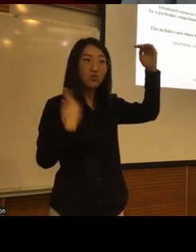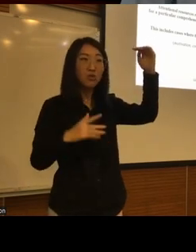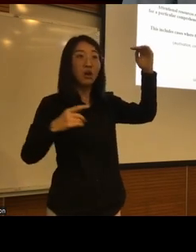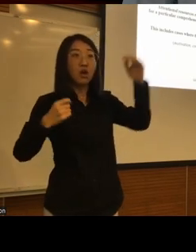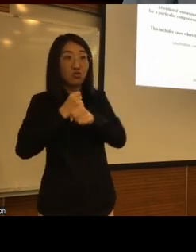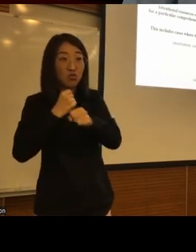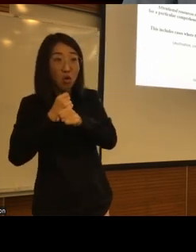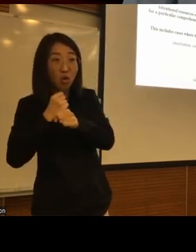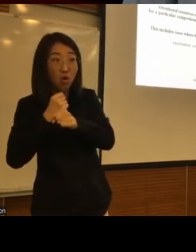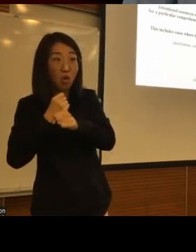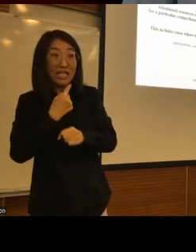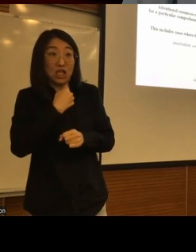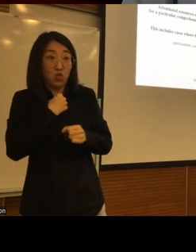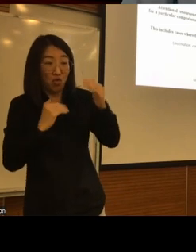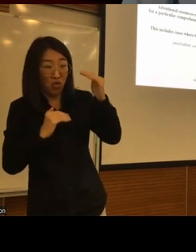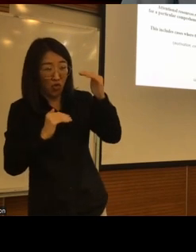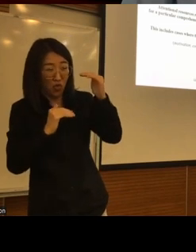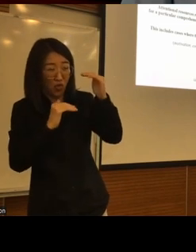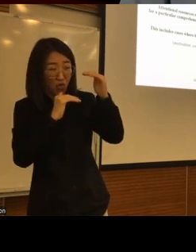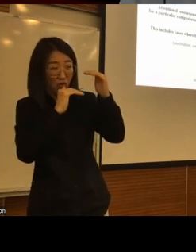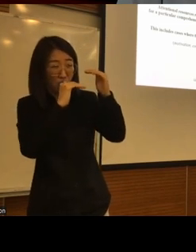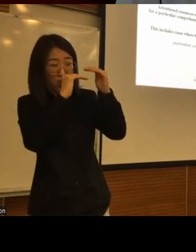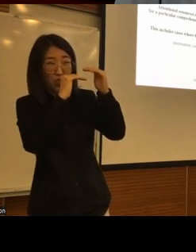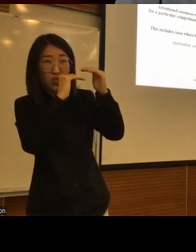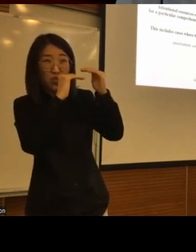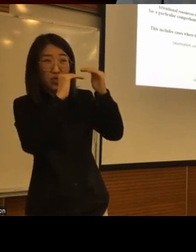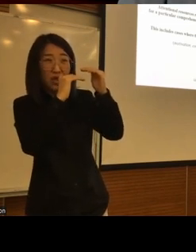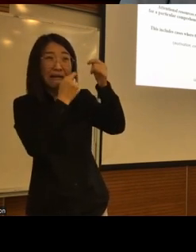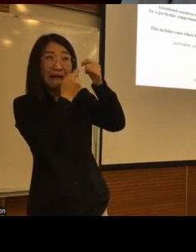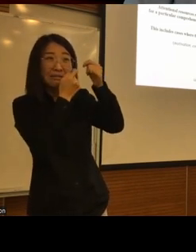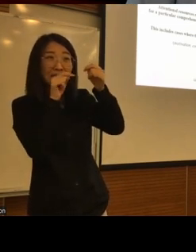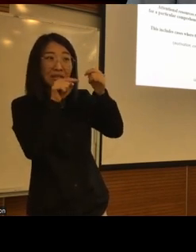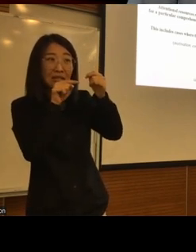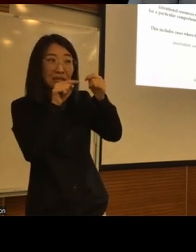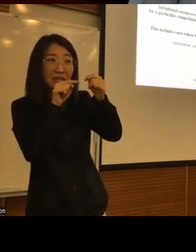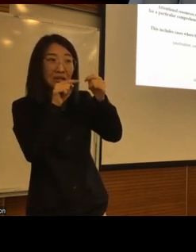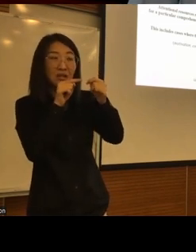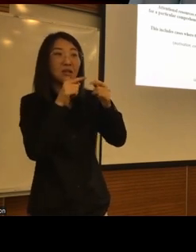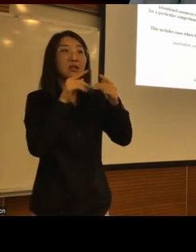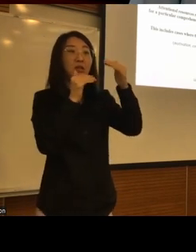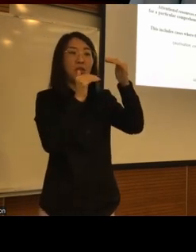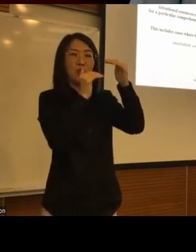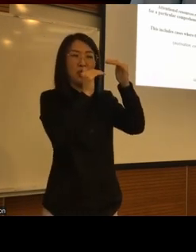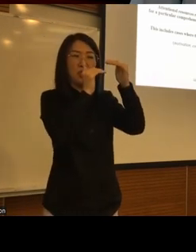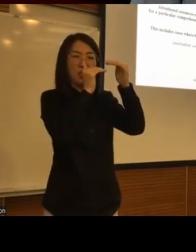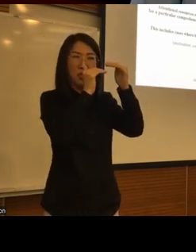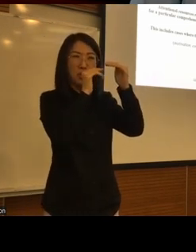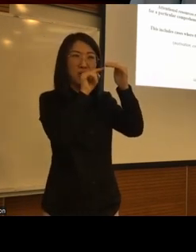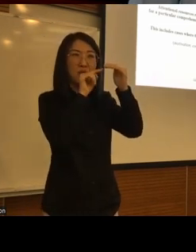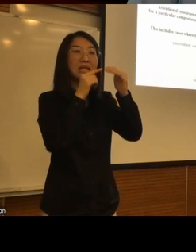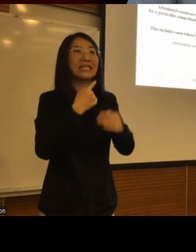we are willing to give, and here is when motivation comes in, is very close to the